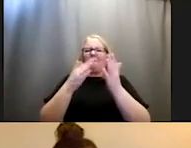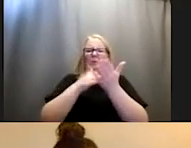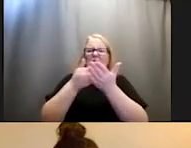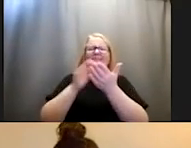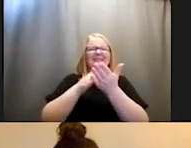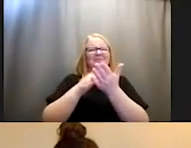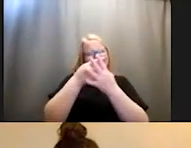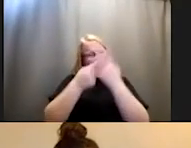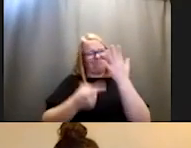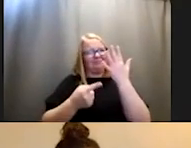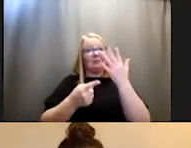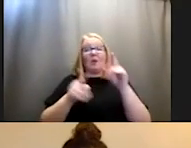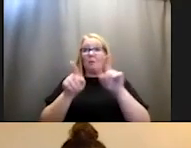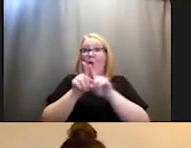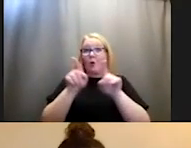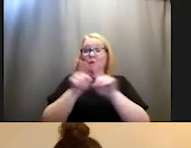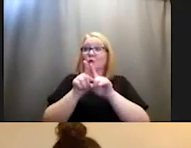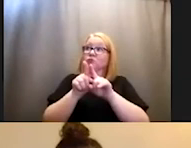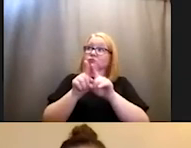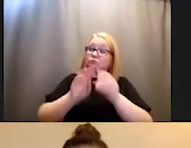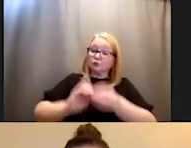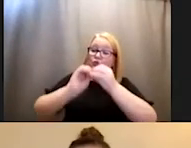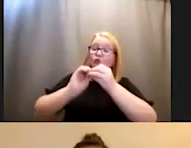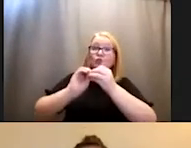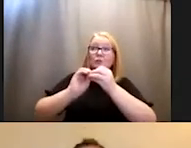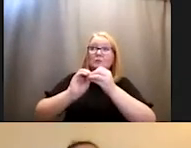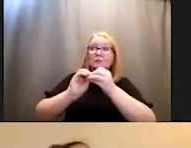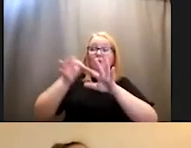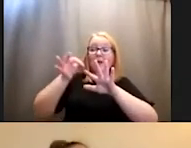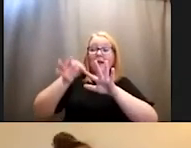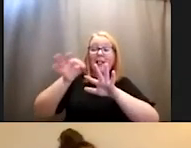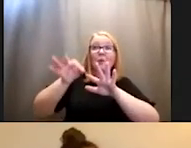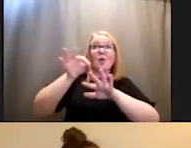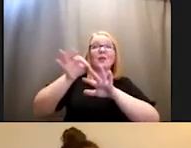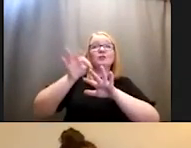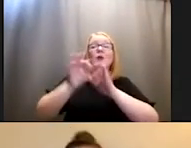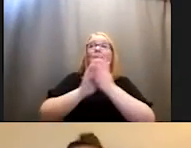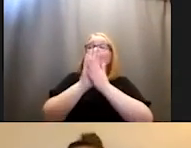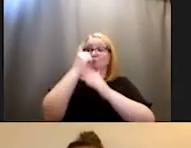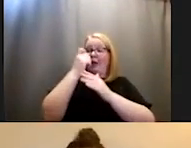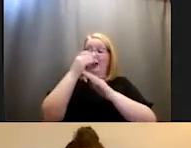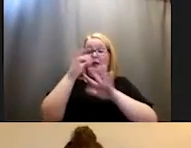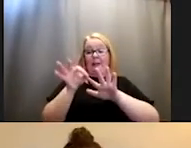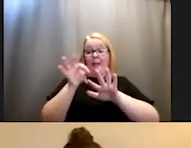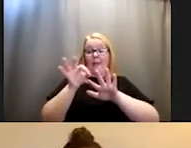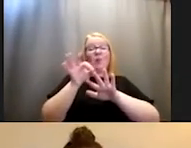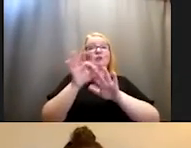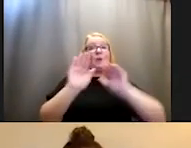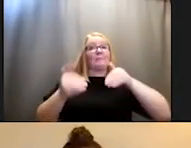also promoting and pushing manufacturers to produce in nail polish colours. So you could also wear your nail polish